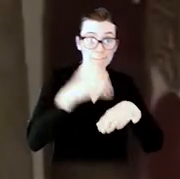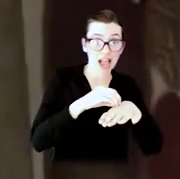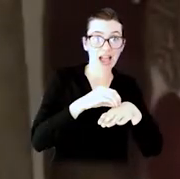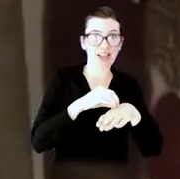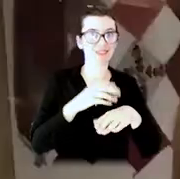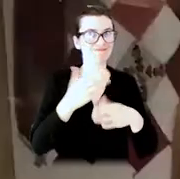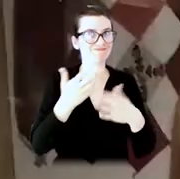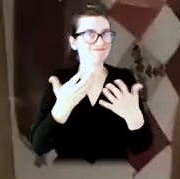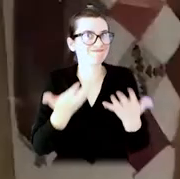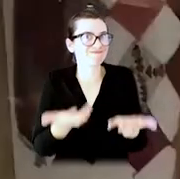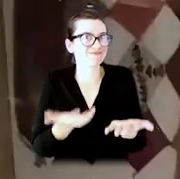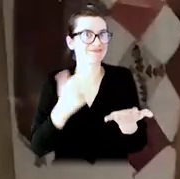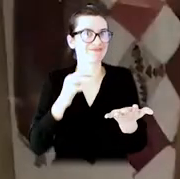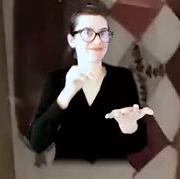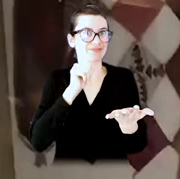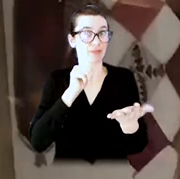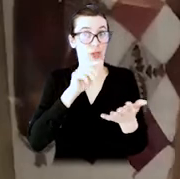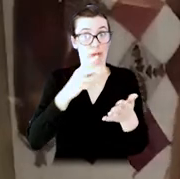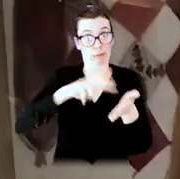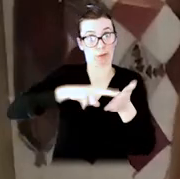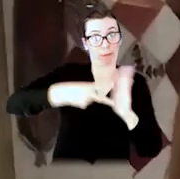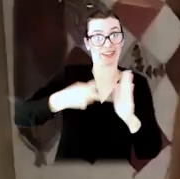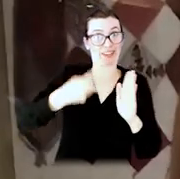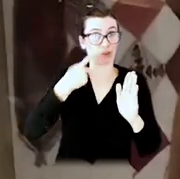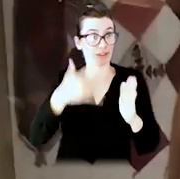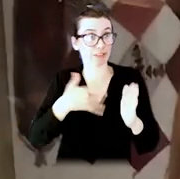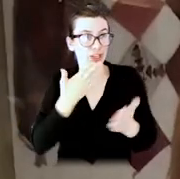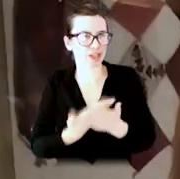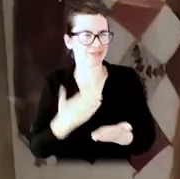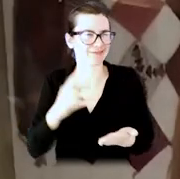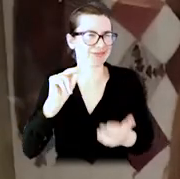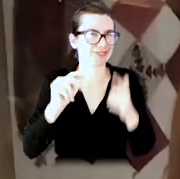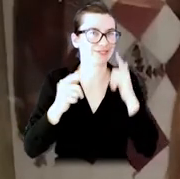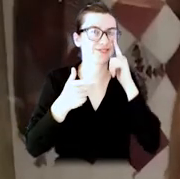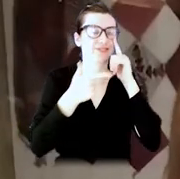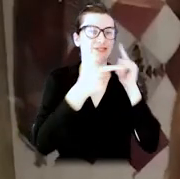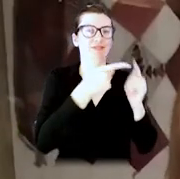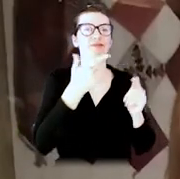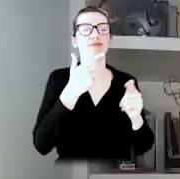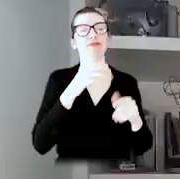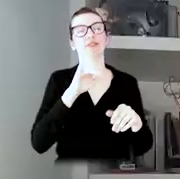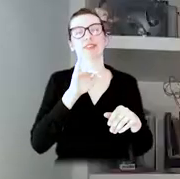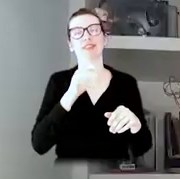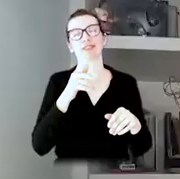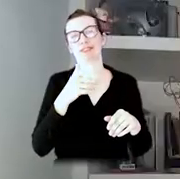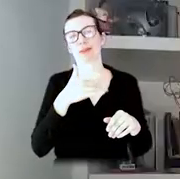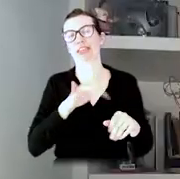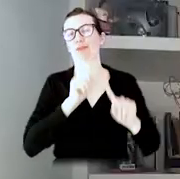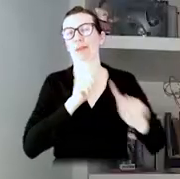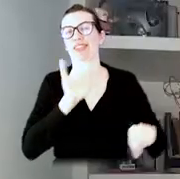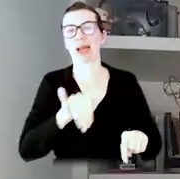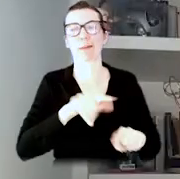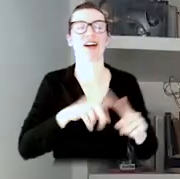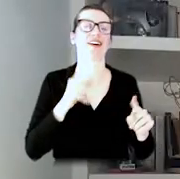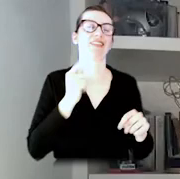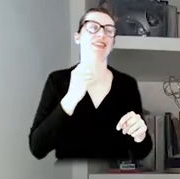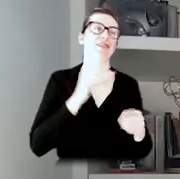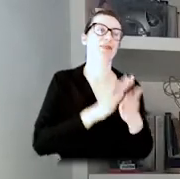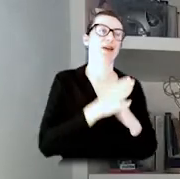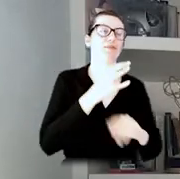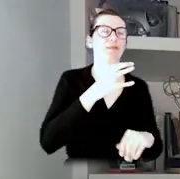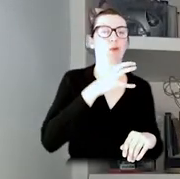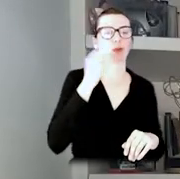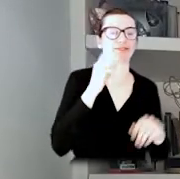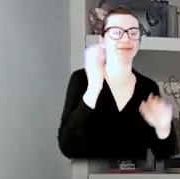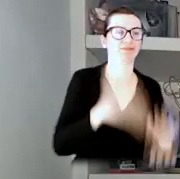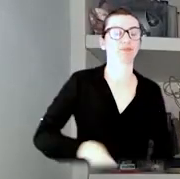feel good. And then that got real weird real quick. So I don't use that response anymore. I understand that. So Patty, I want to go back to